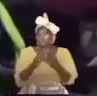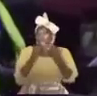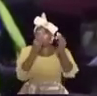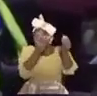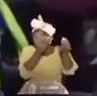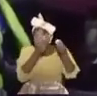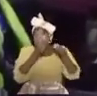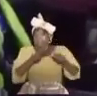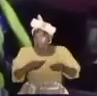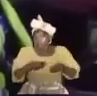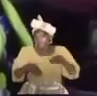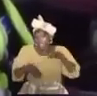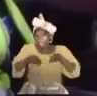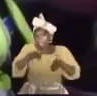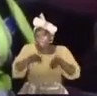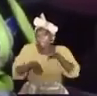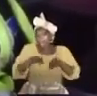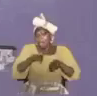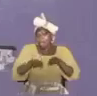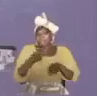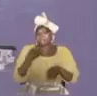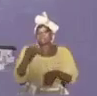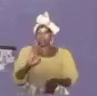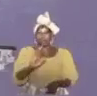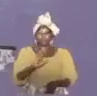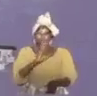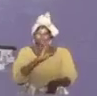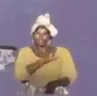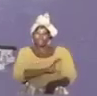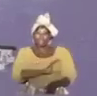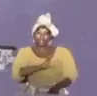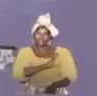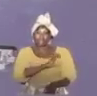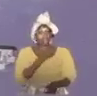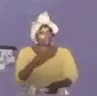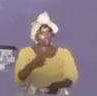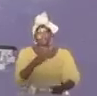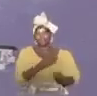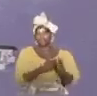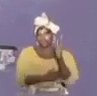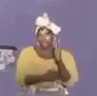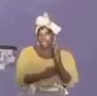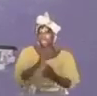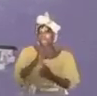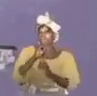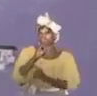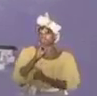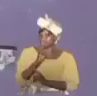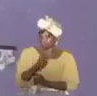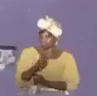balanced perspective of the character of God and the reality of life. Are we together?